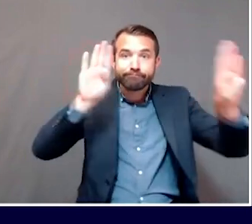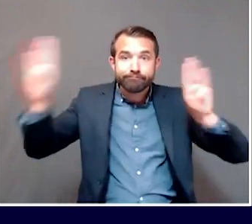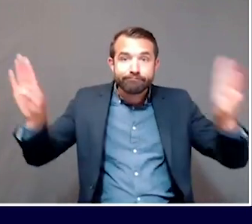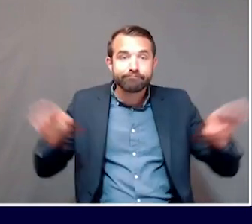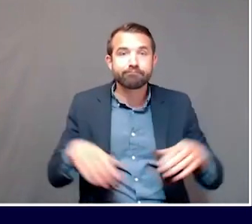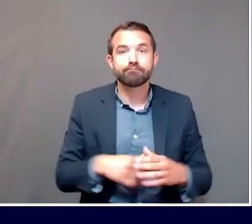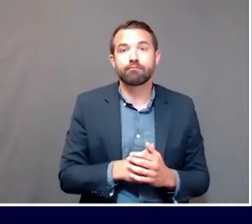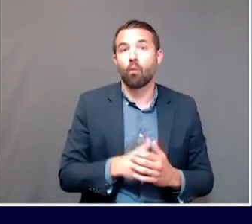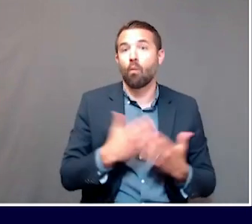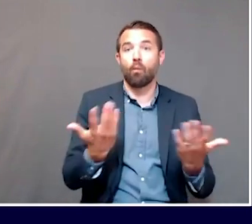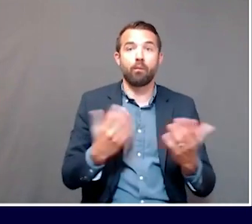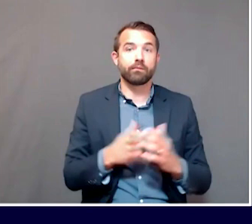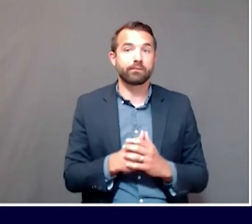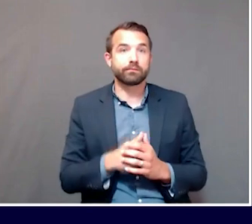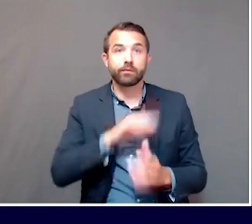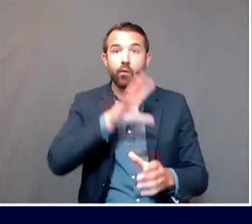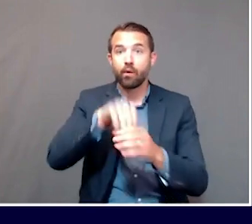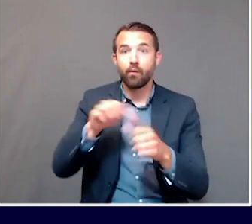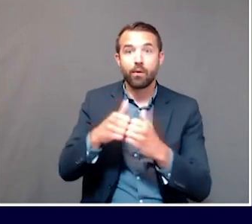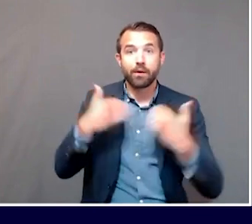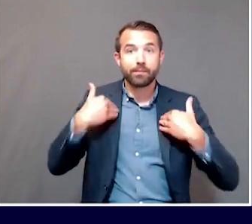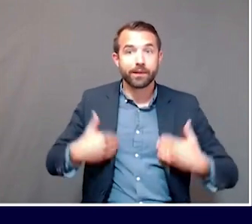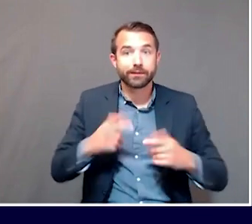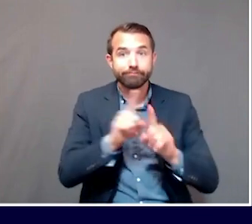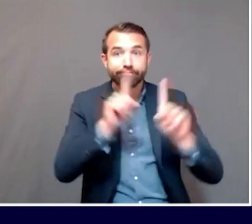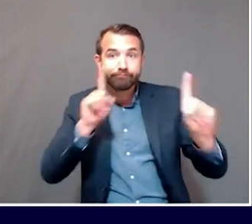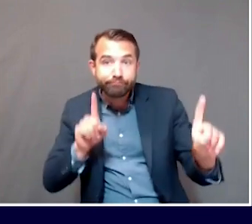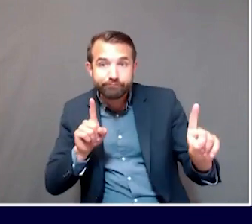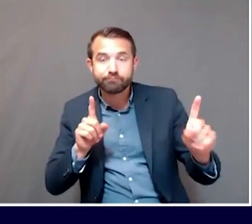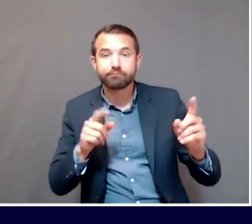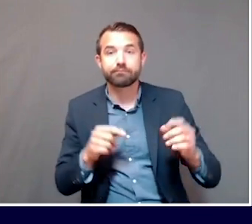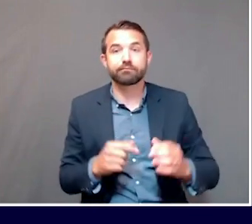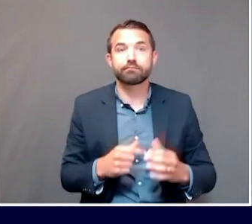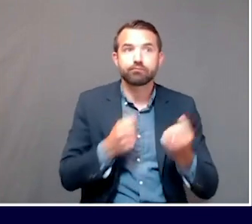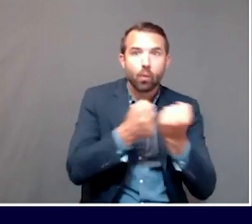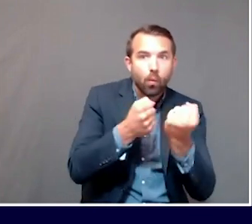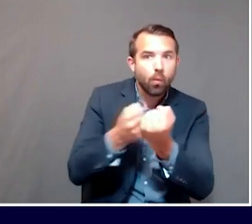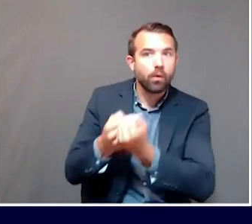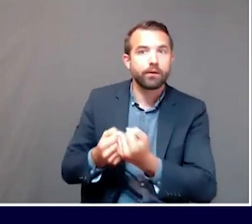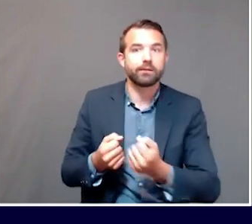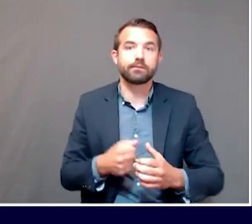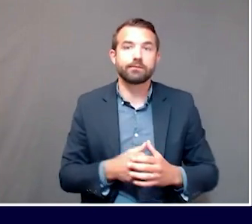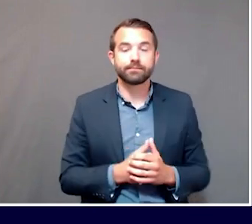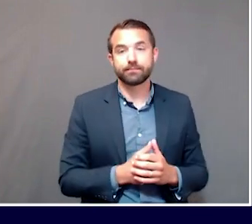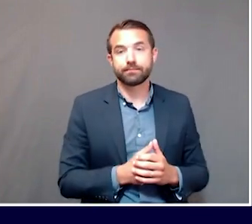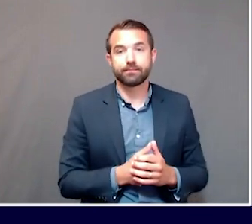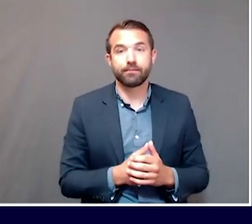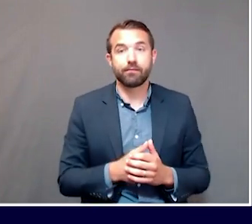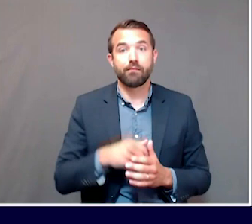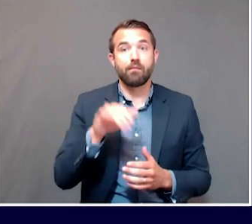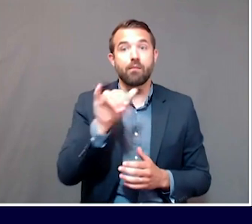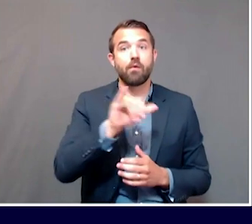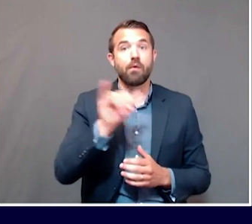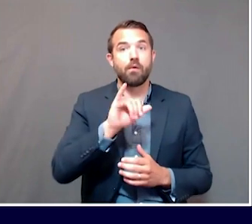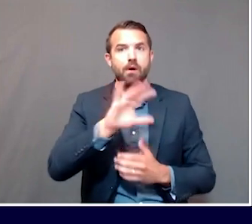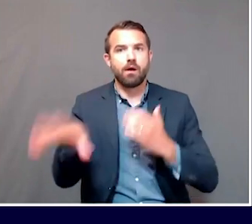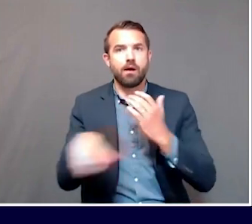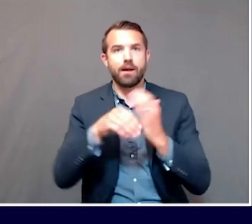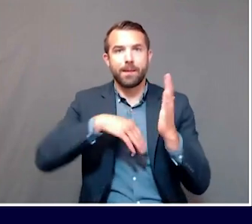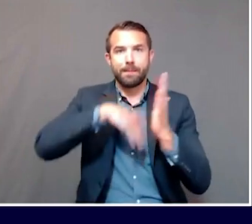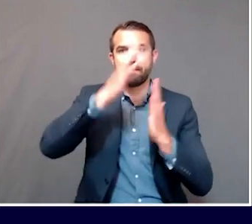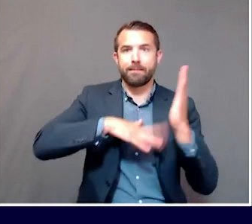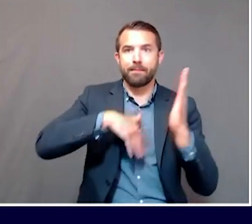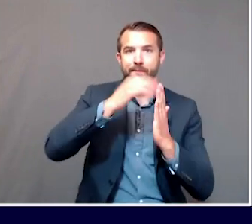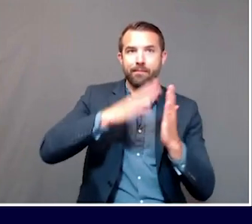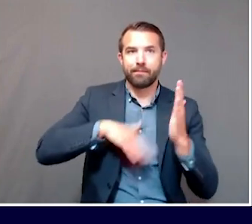physical distancing and public health support, like taping off measurements, 6-foot measurements, and where there might be lines,